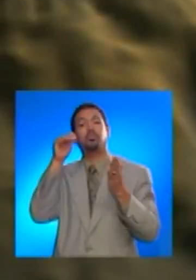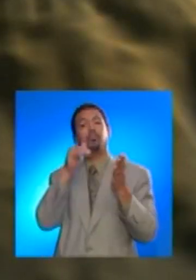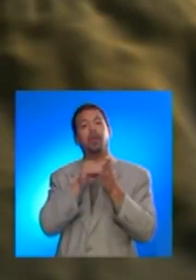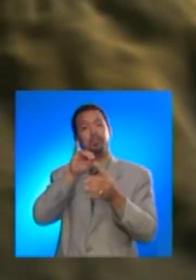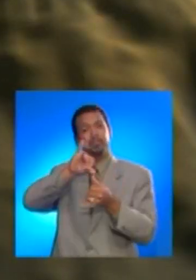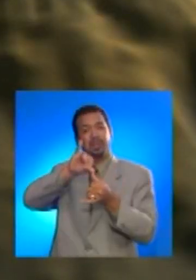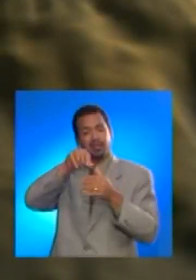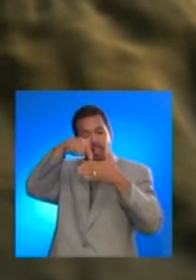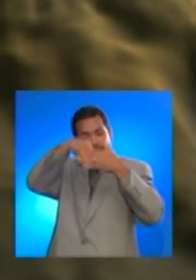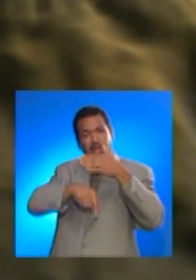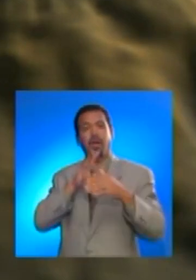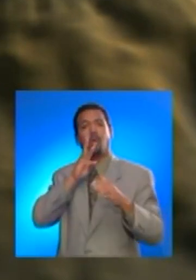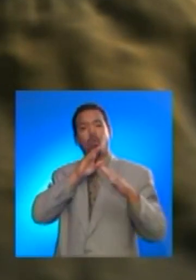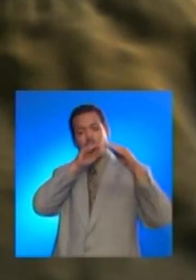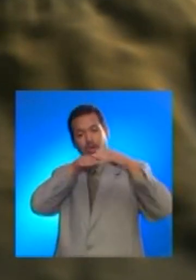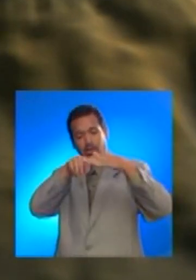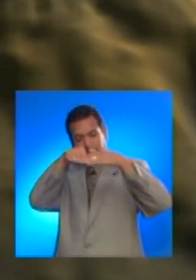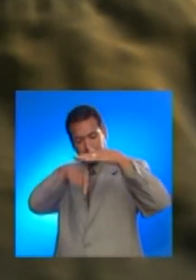trench.